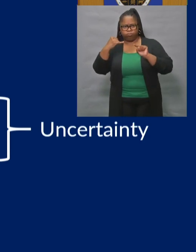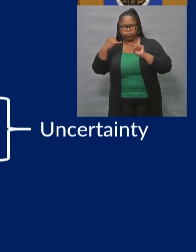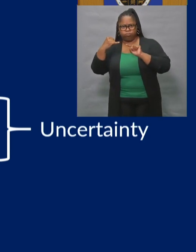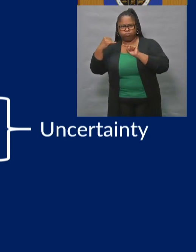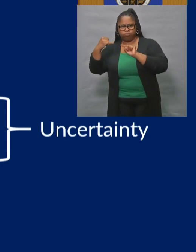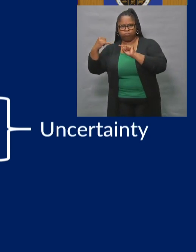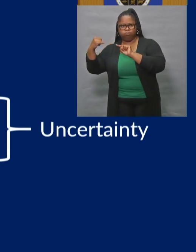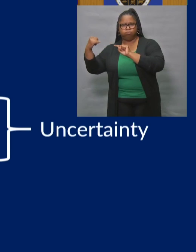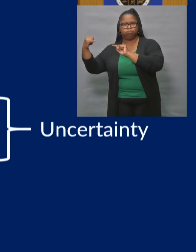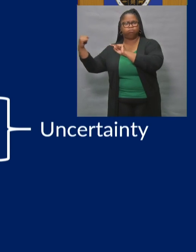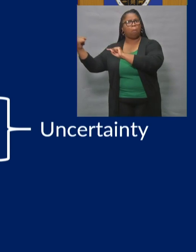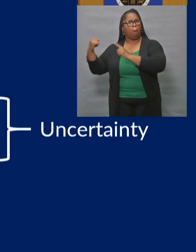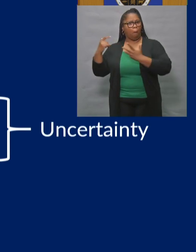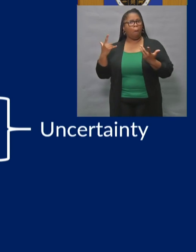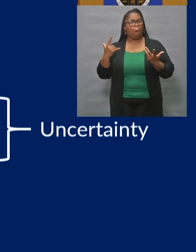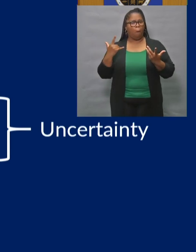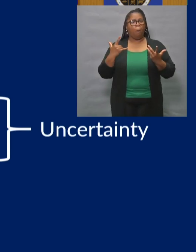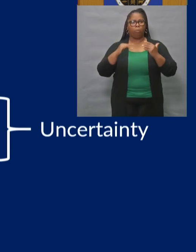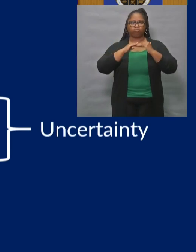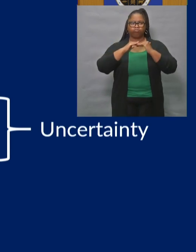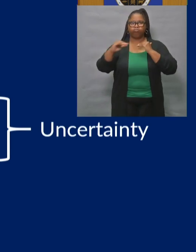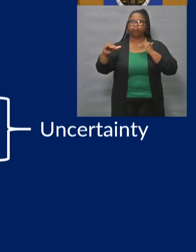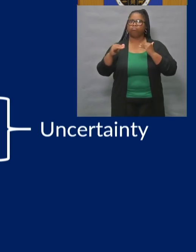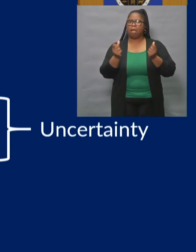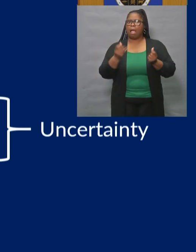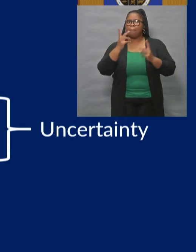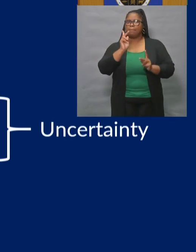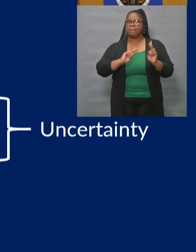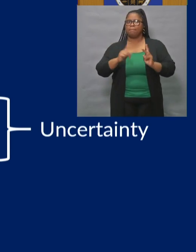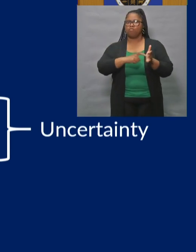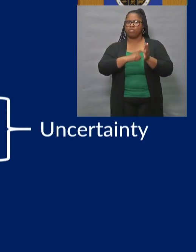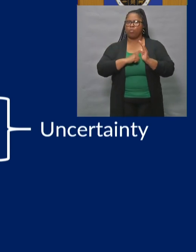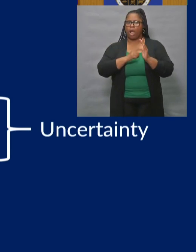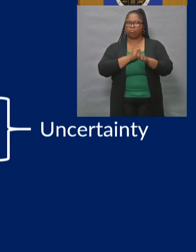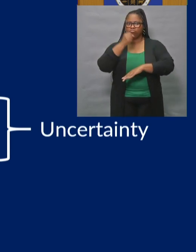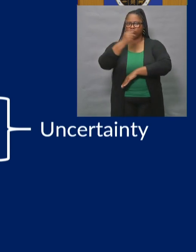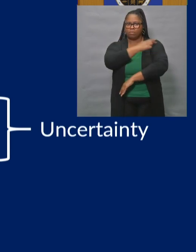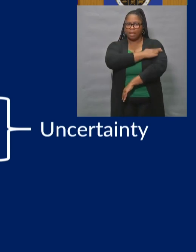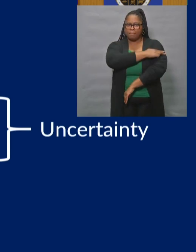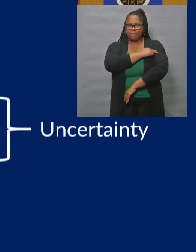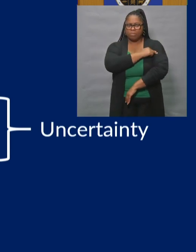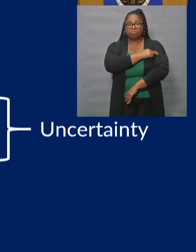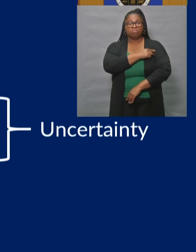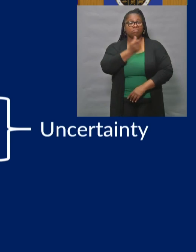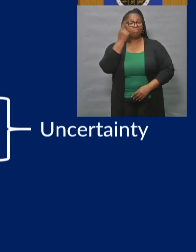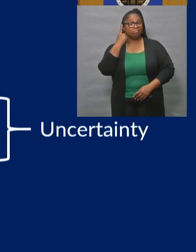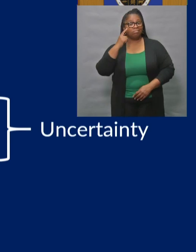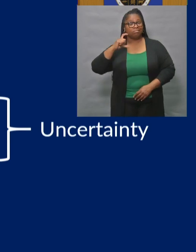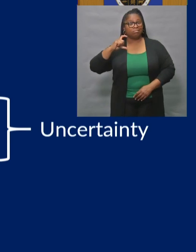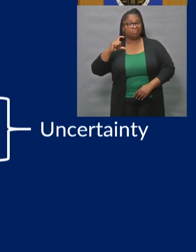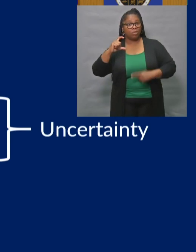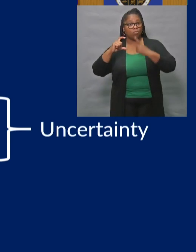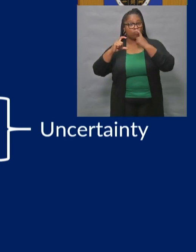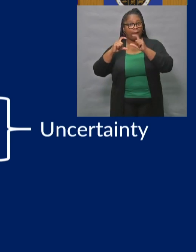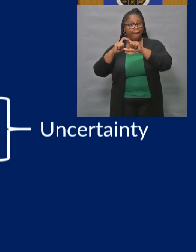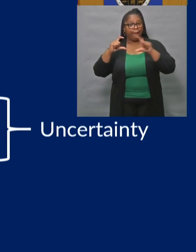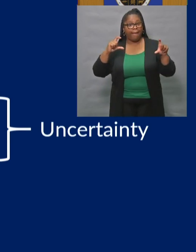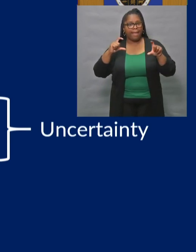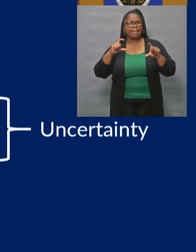that require hospitalization at any one time. And you'll see that the range of uncertainty is shown by the red